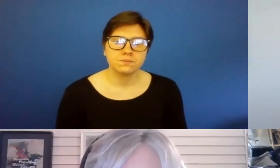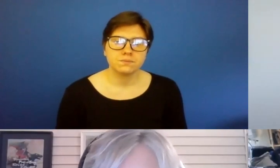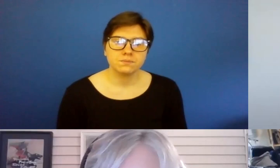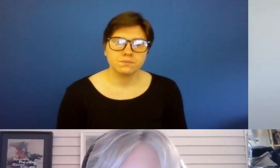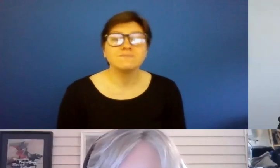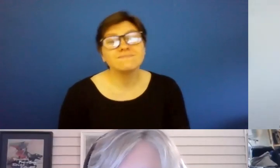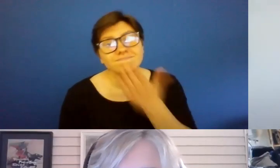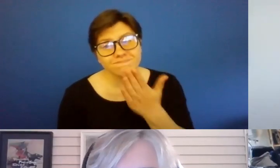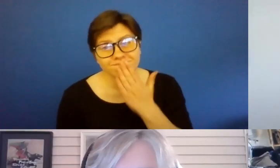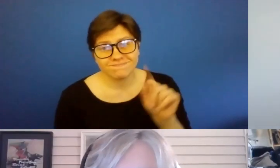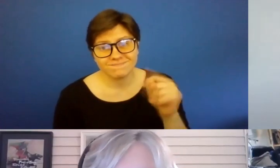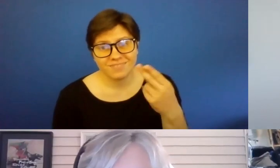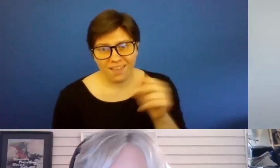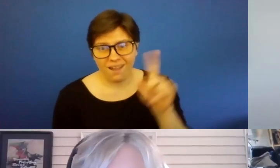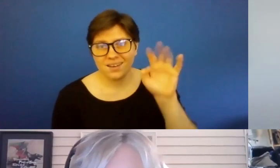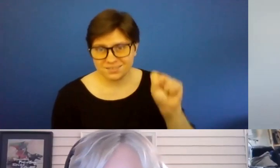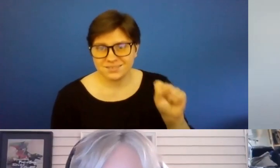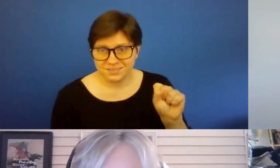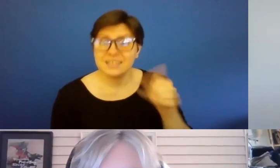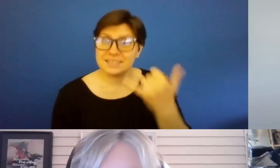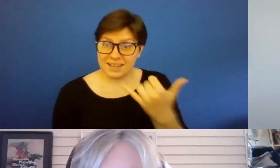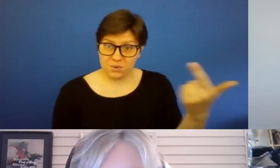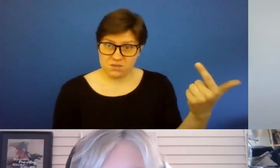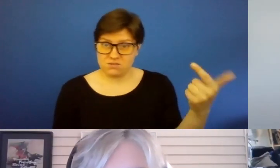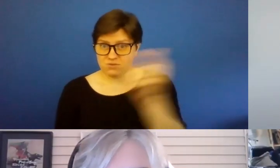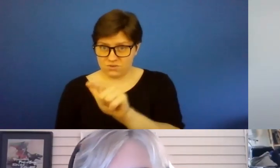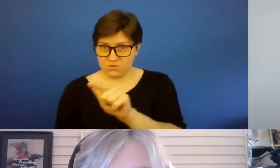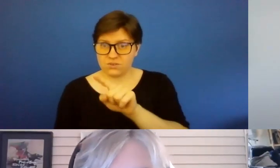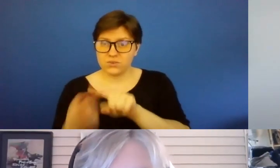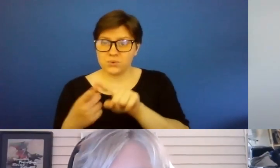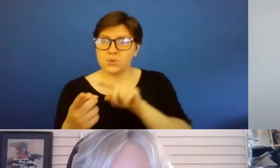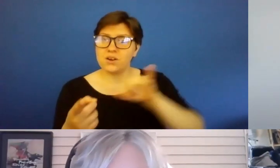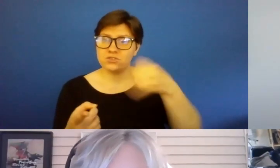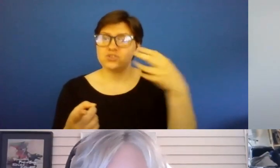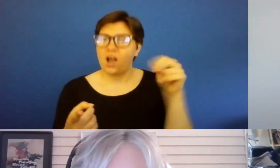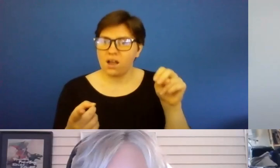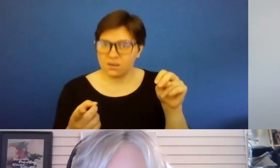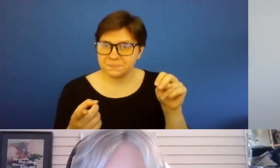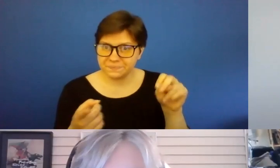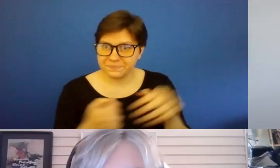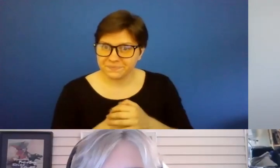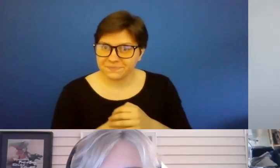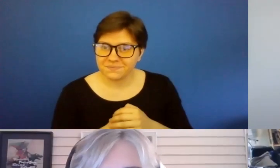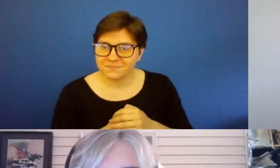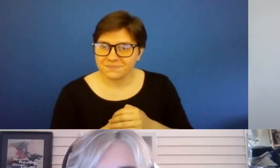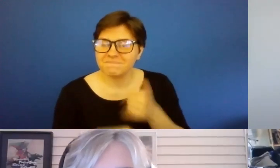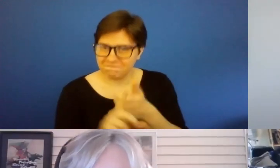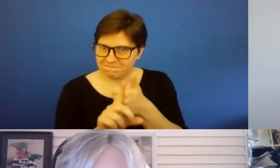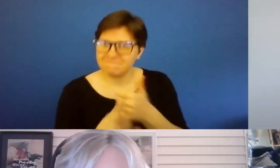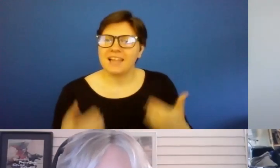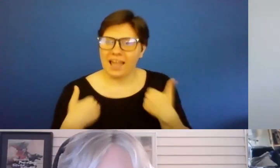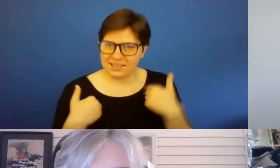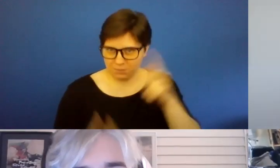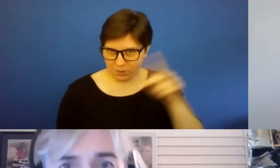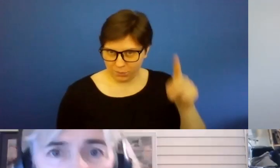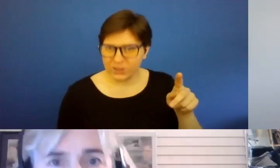Thank you, Thaddeus. We'll turn now to John, who also has a